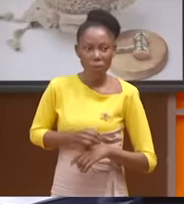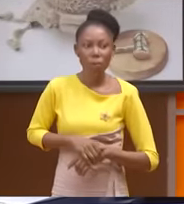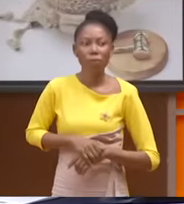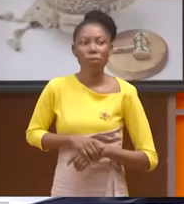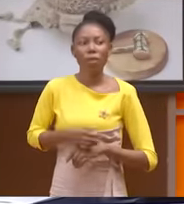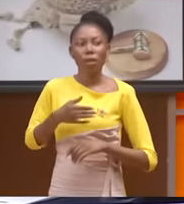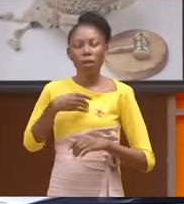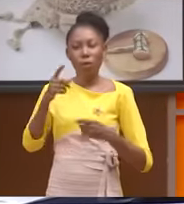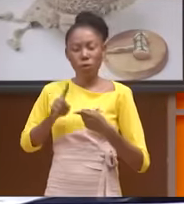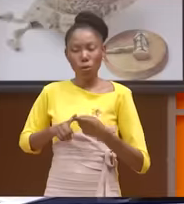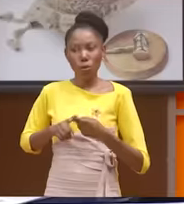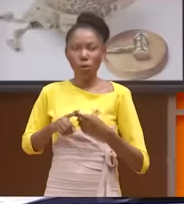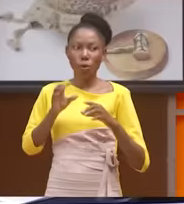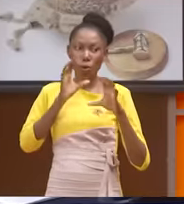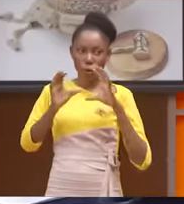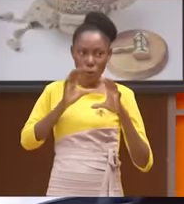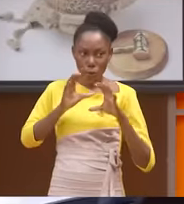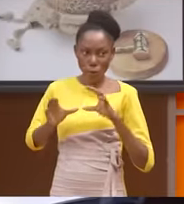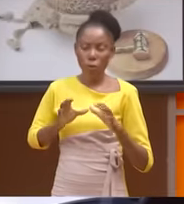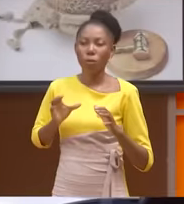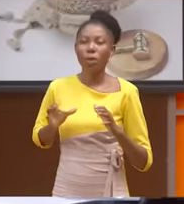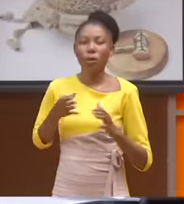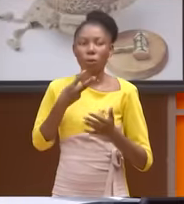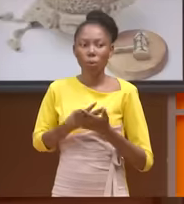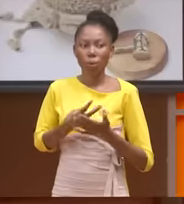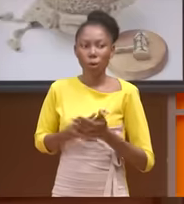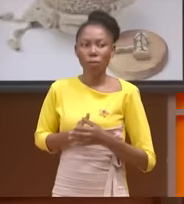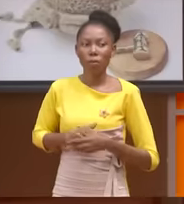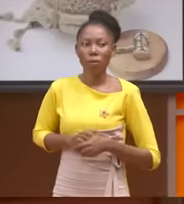be able to communicate and have a better relationship.